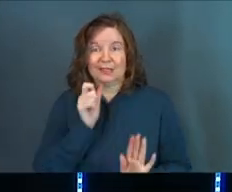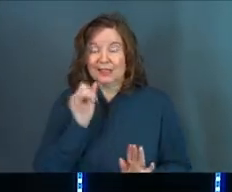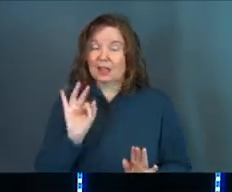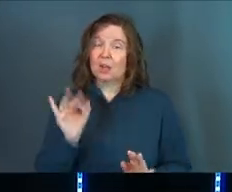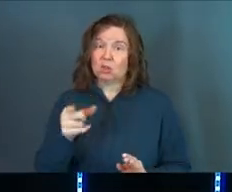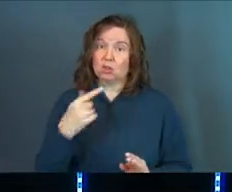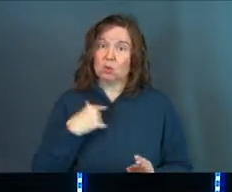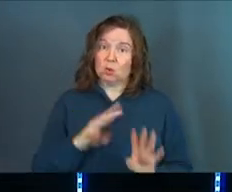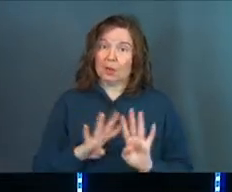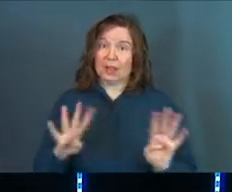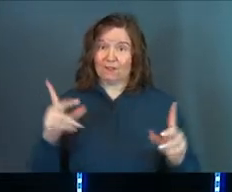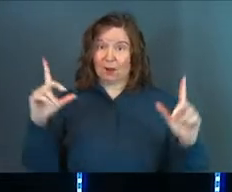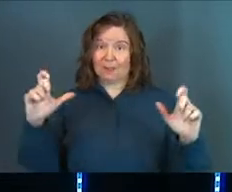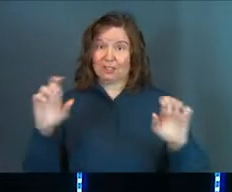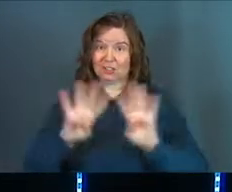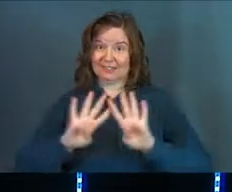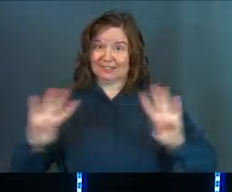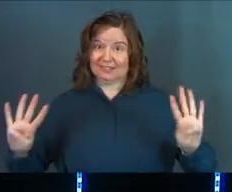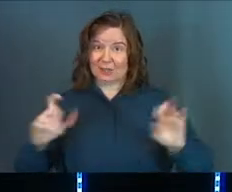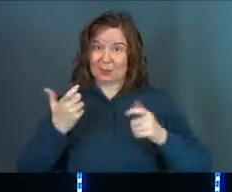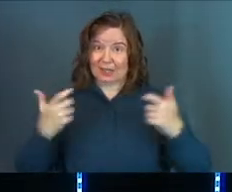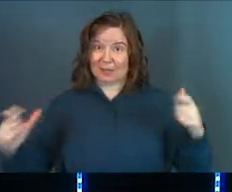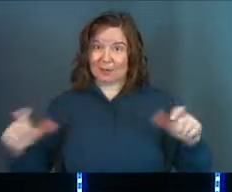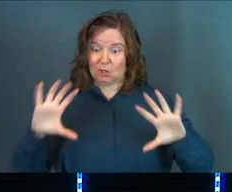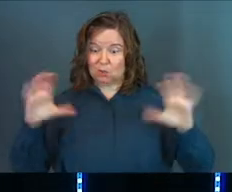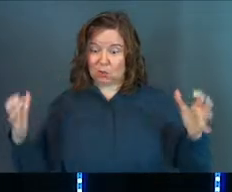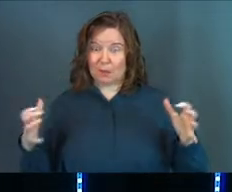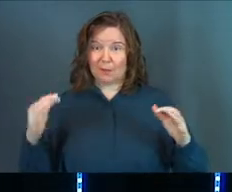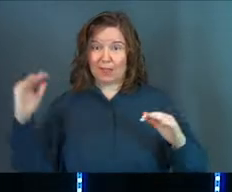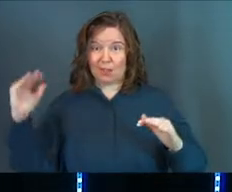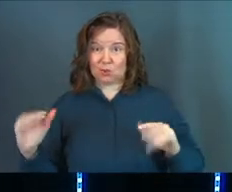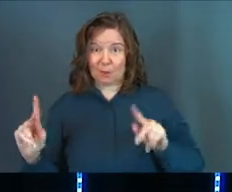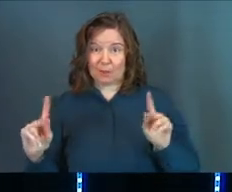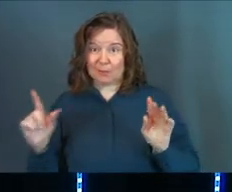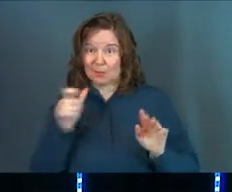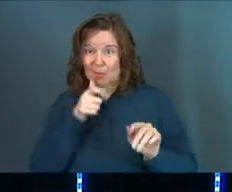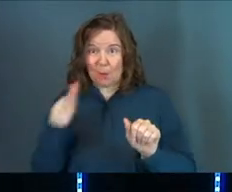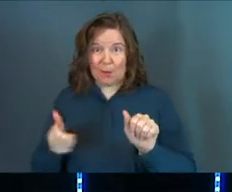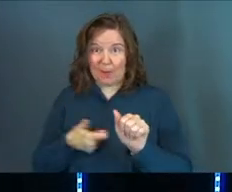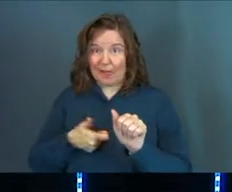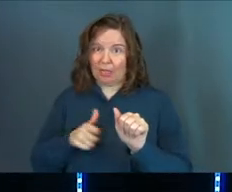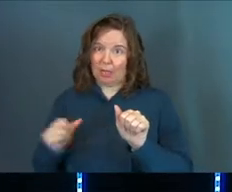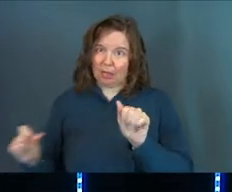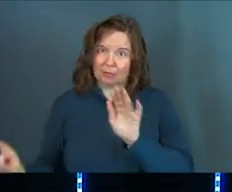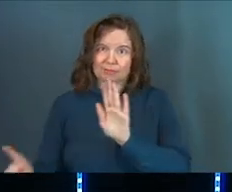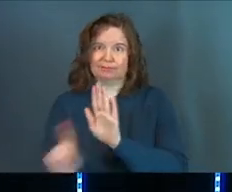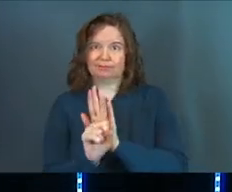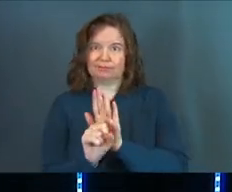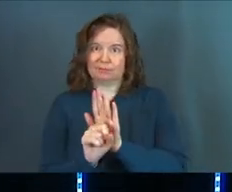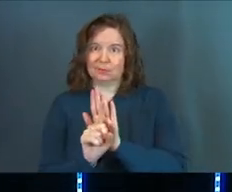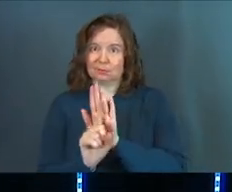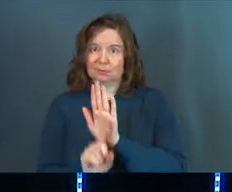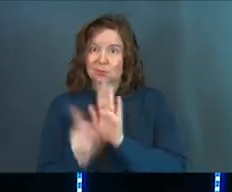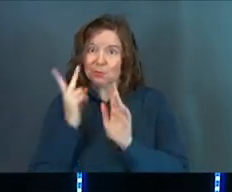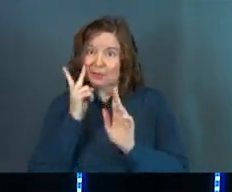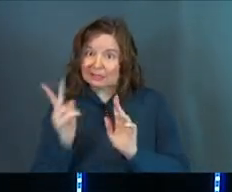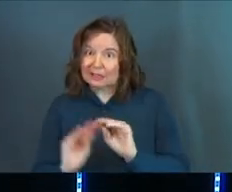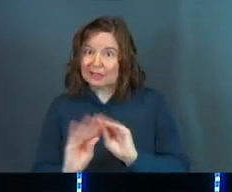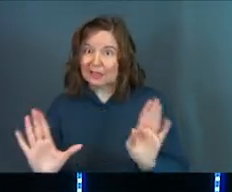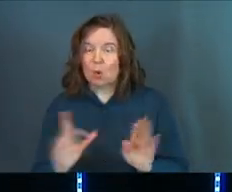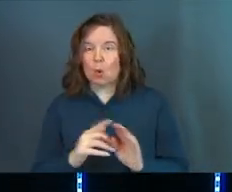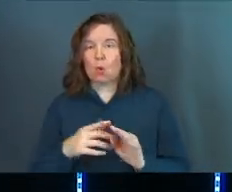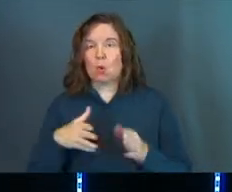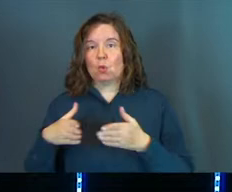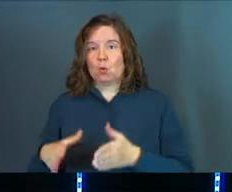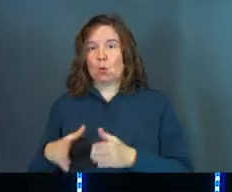right? Like, you line up to get your picture taken with the big crowd and they're short people, you don't keep them in the back. Amen? Or you're on the side of